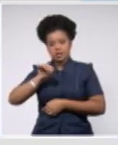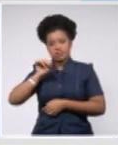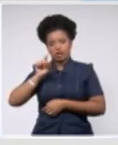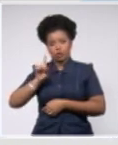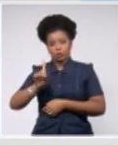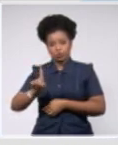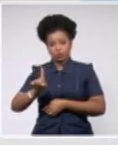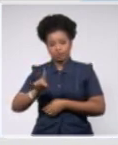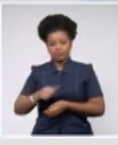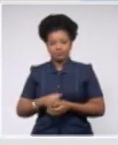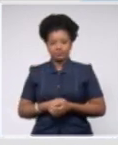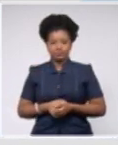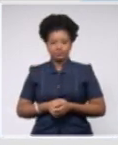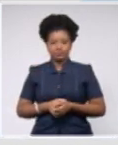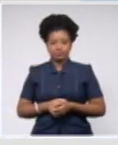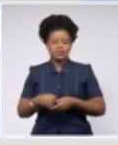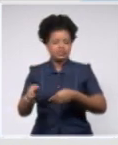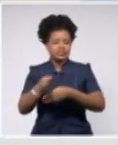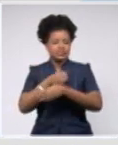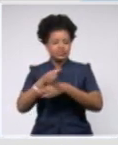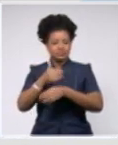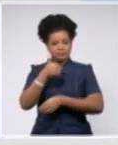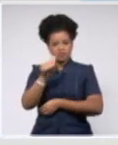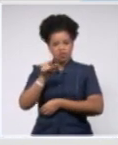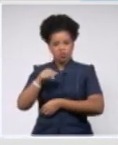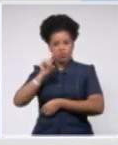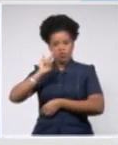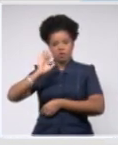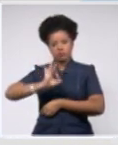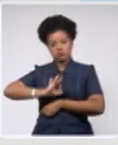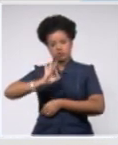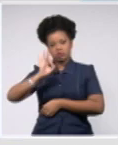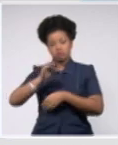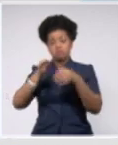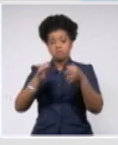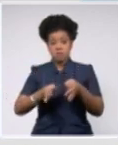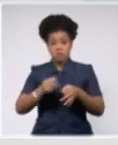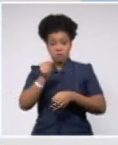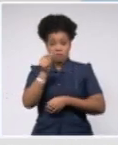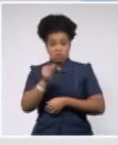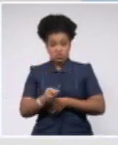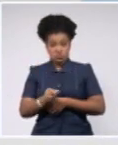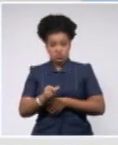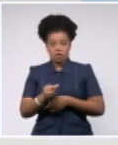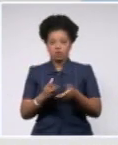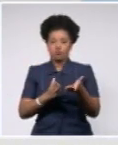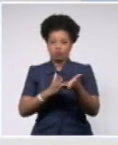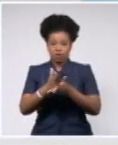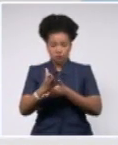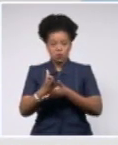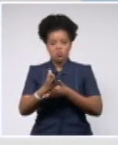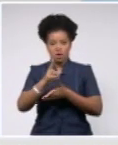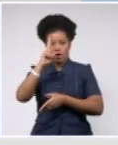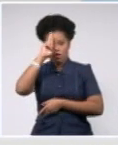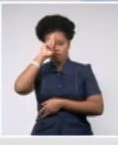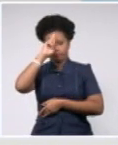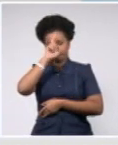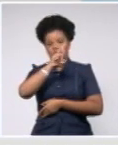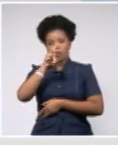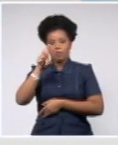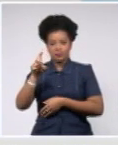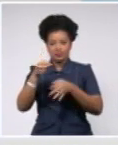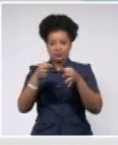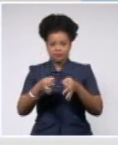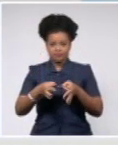561, or 10.9%, are active hospitalized cases. Of